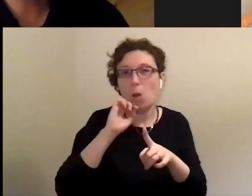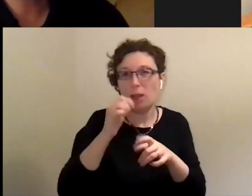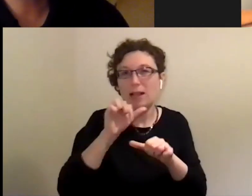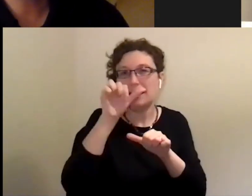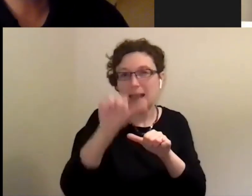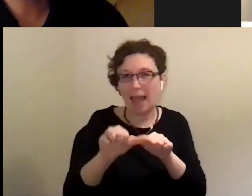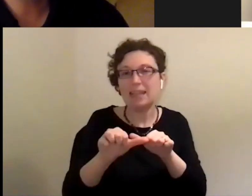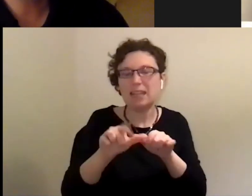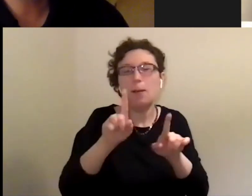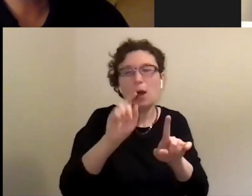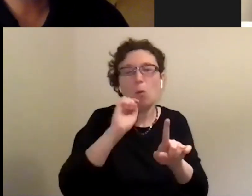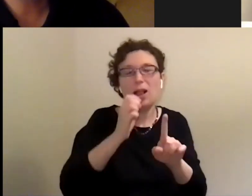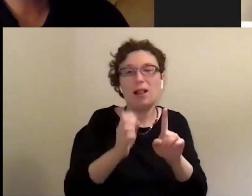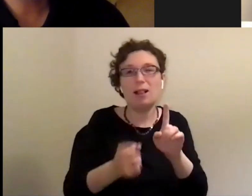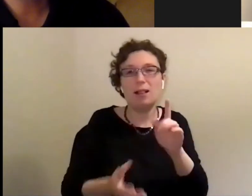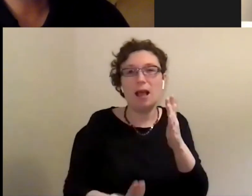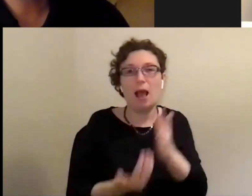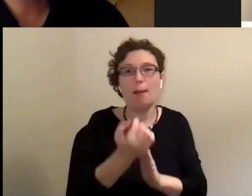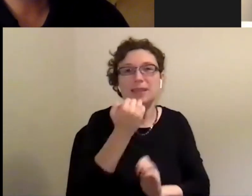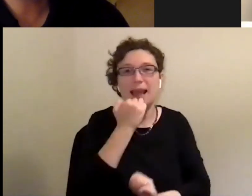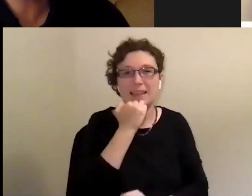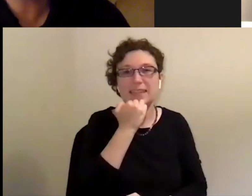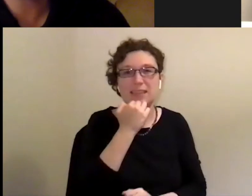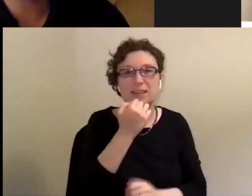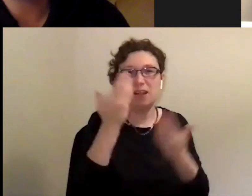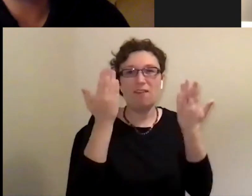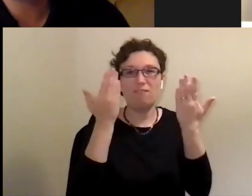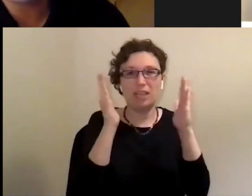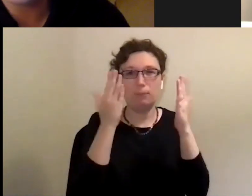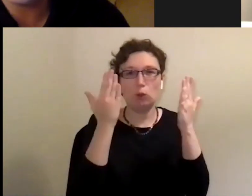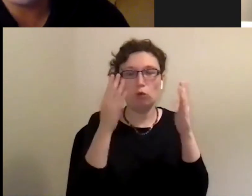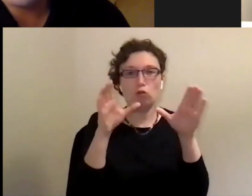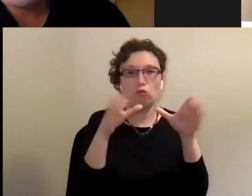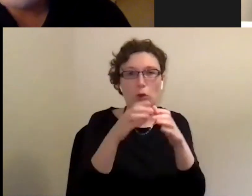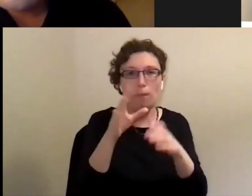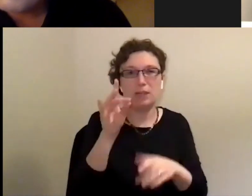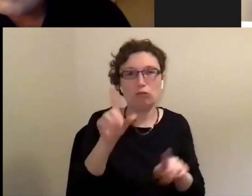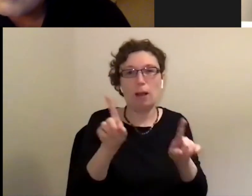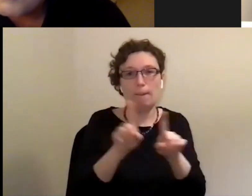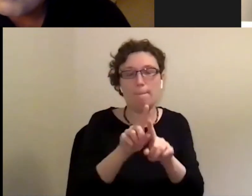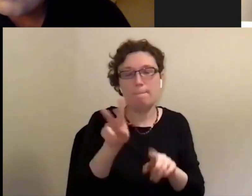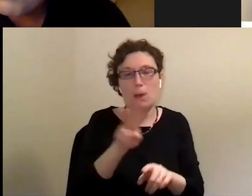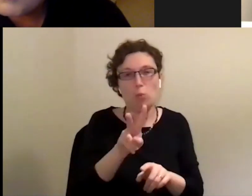on the BLM Exeter movement group as well. Fantastic. That's great.